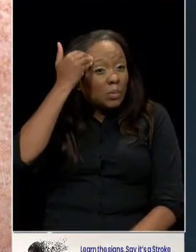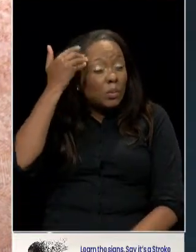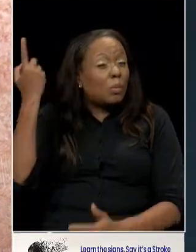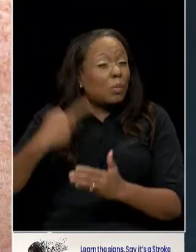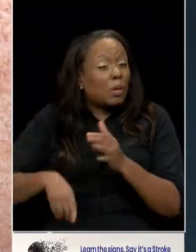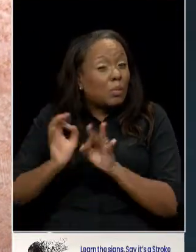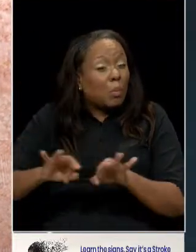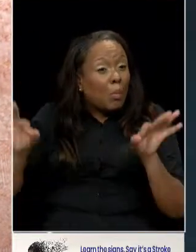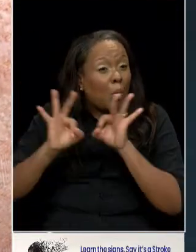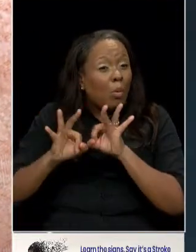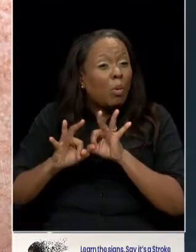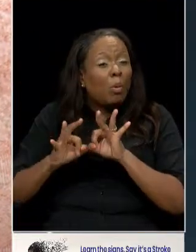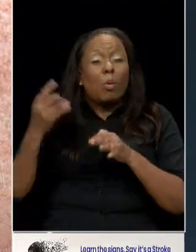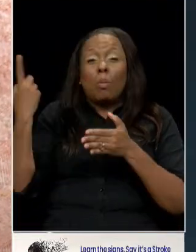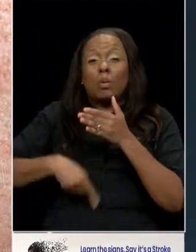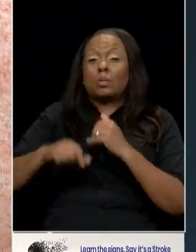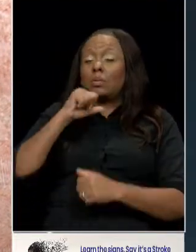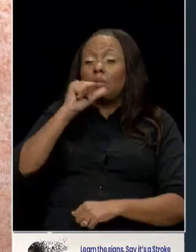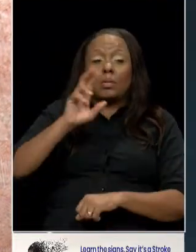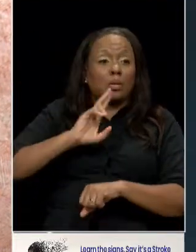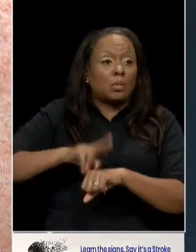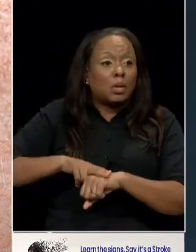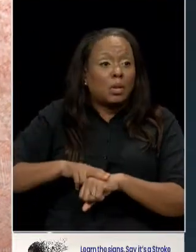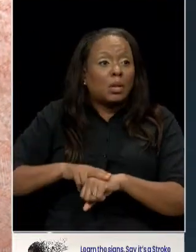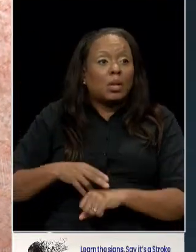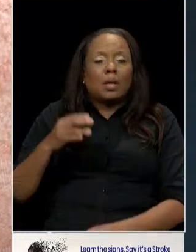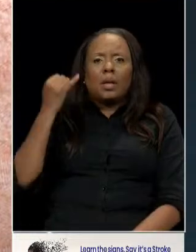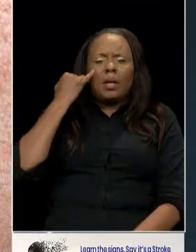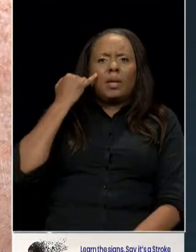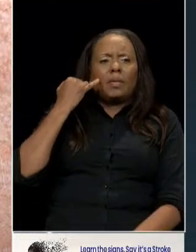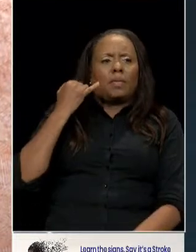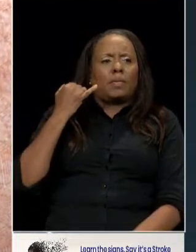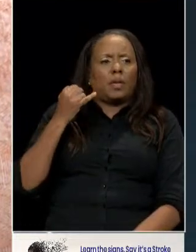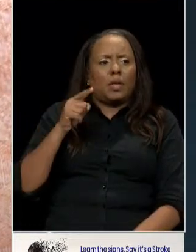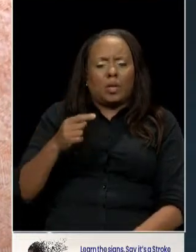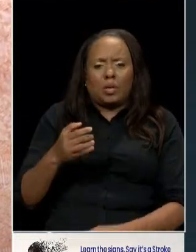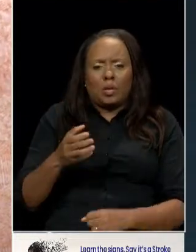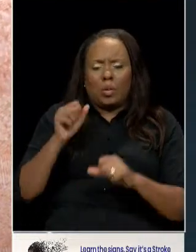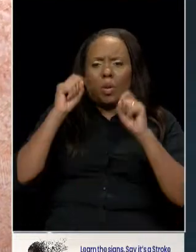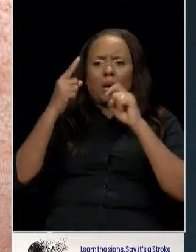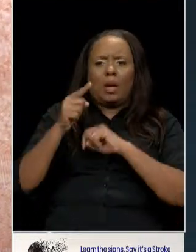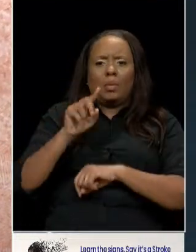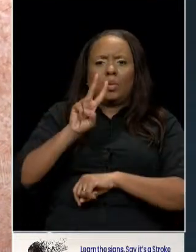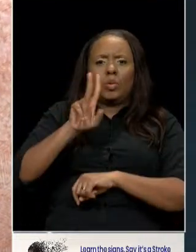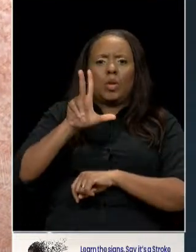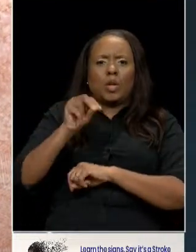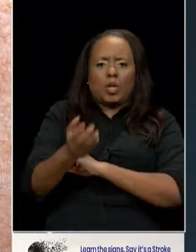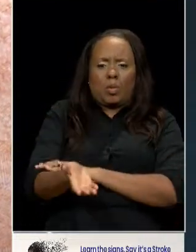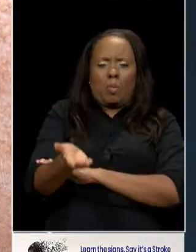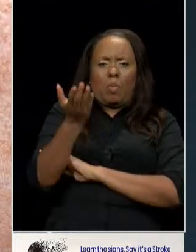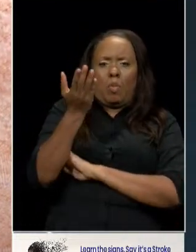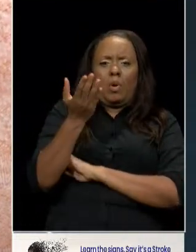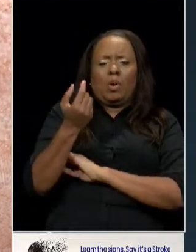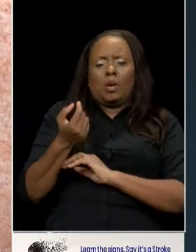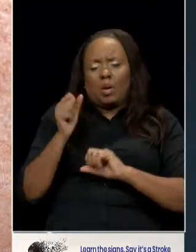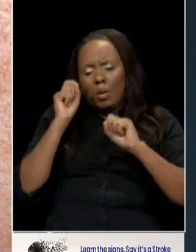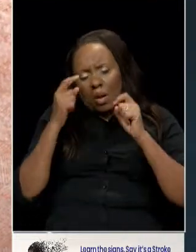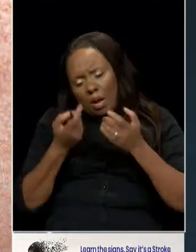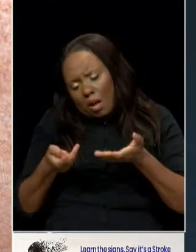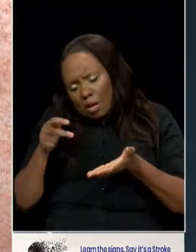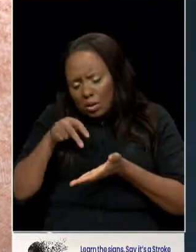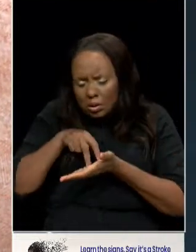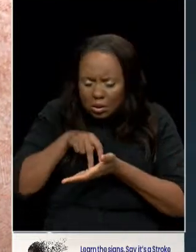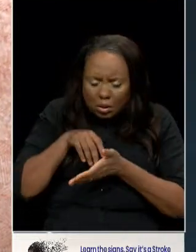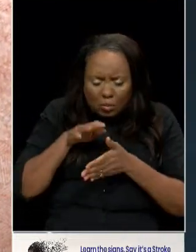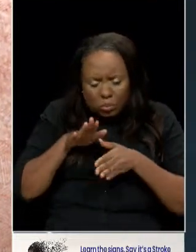is important. And I always tell them, if 2:30 in the morning, you get up and you go to the bathroom and you hit your toe, and you have no way of